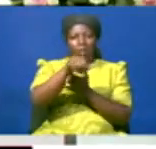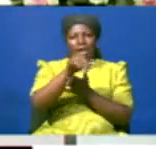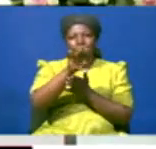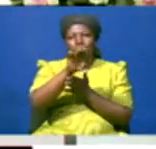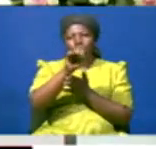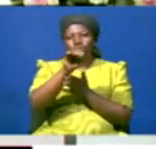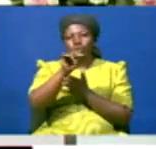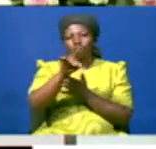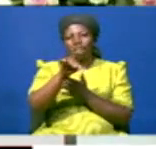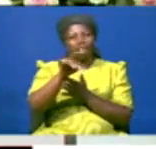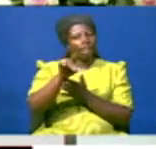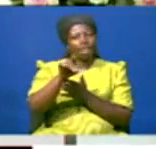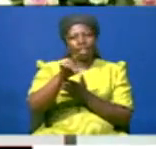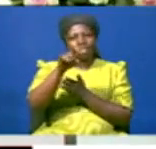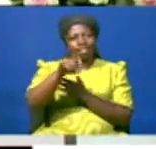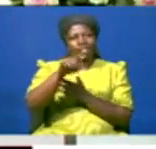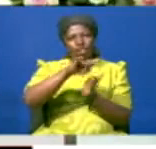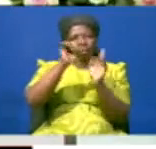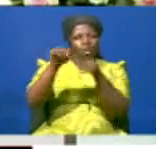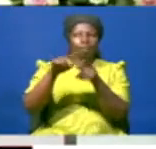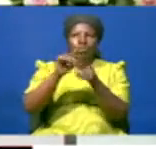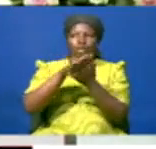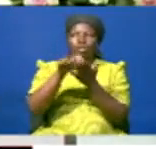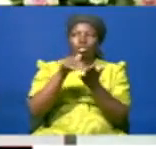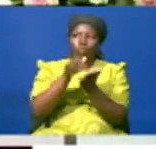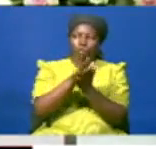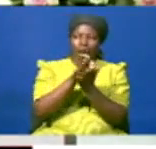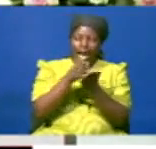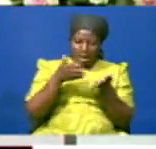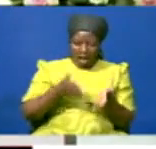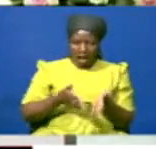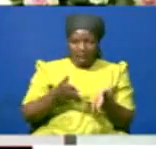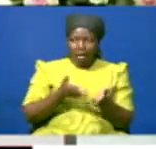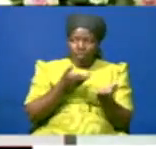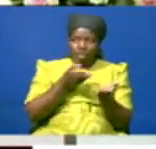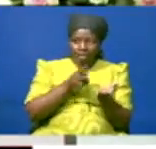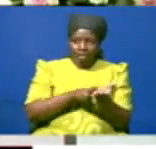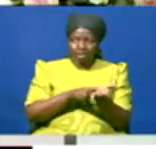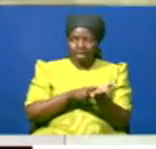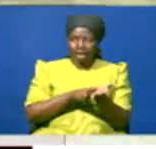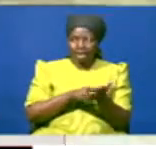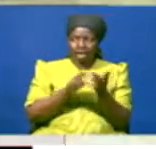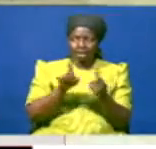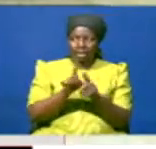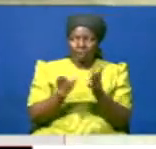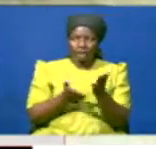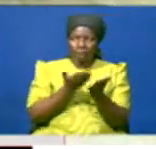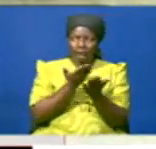T-bills, they have to come to the central bank here to register, etc., and to apply